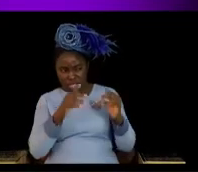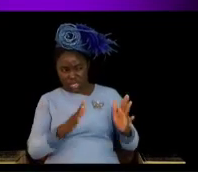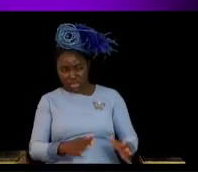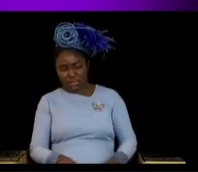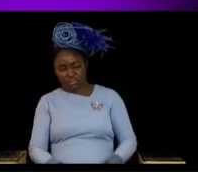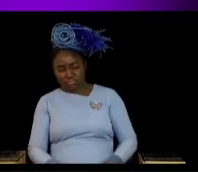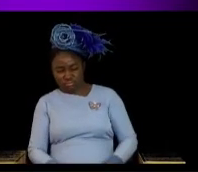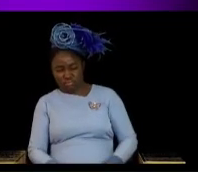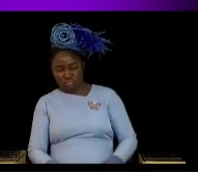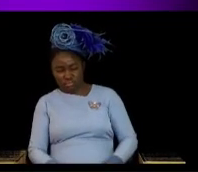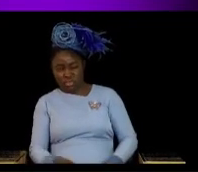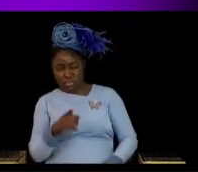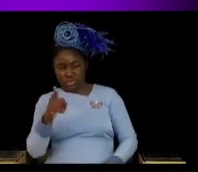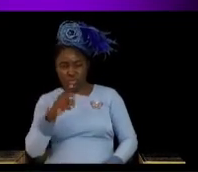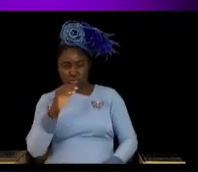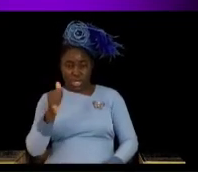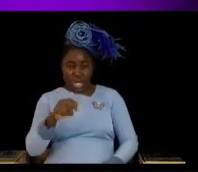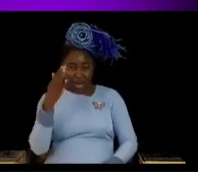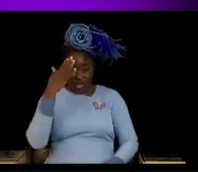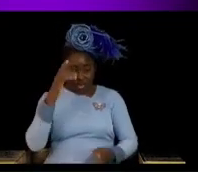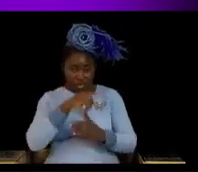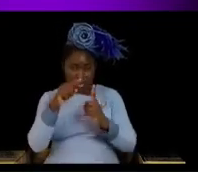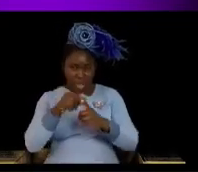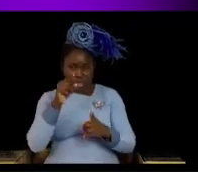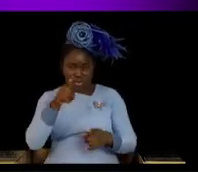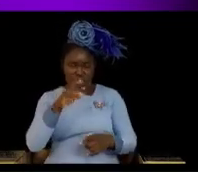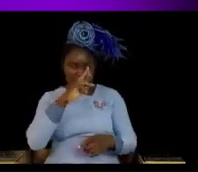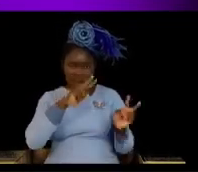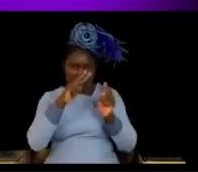You can know when you are looking at a friend.